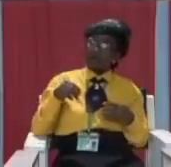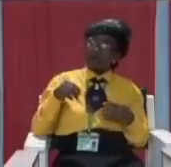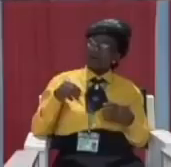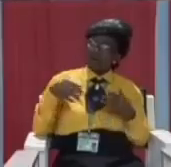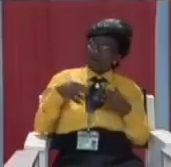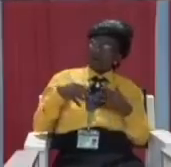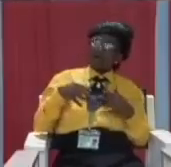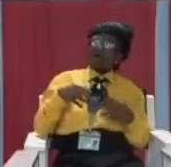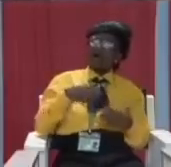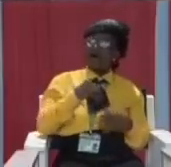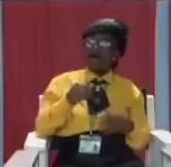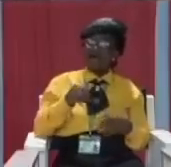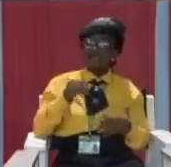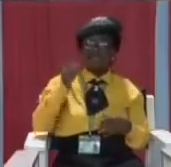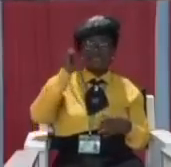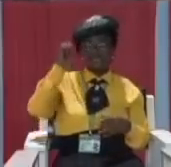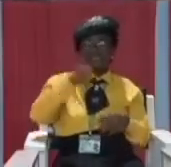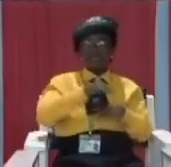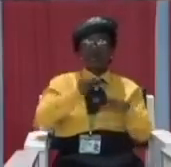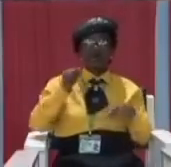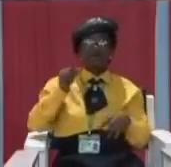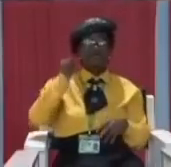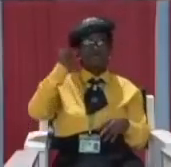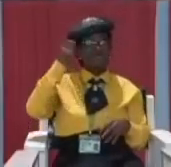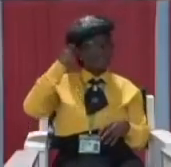So he called for his secretary.